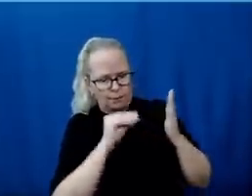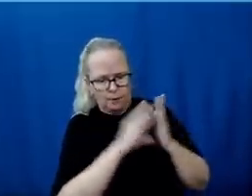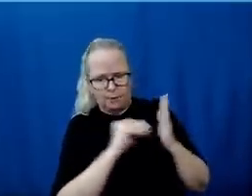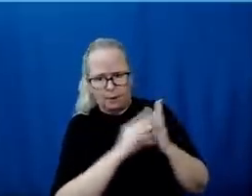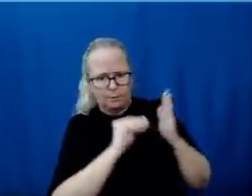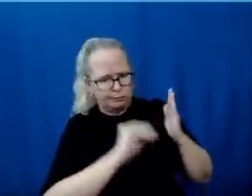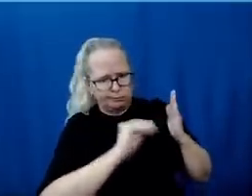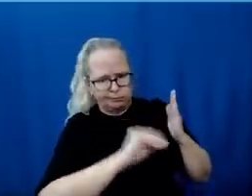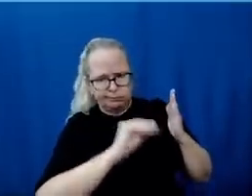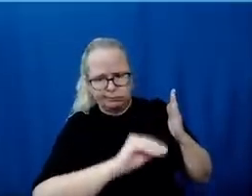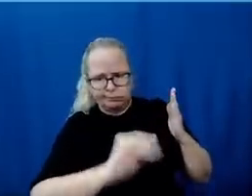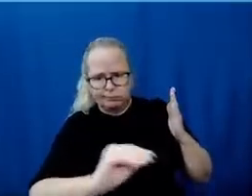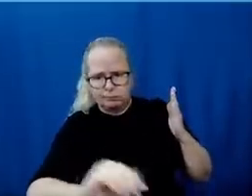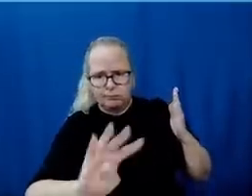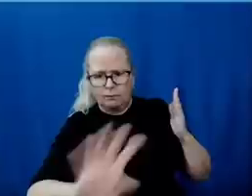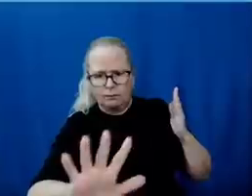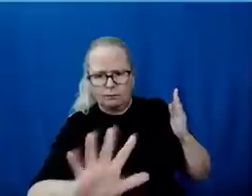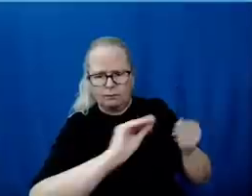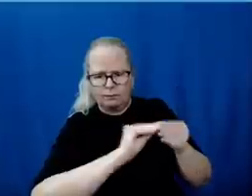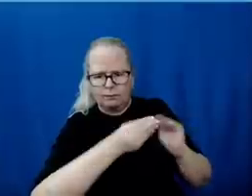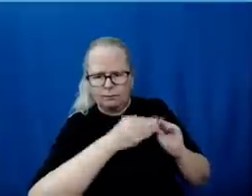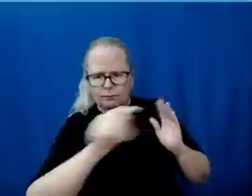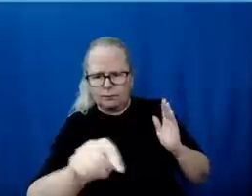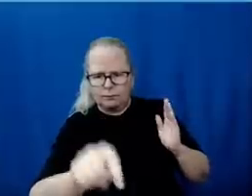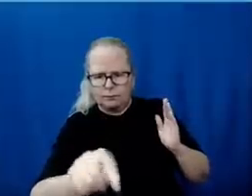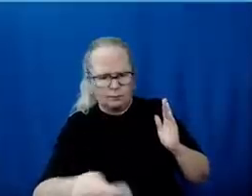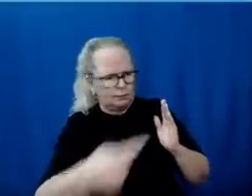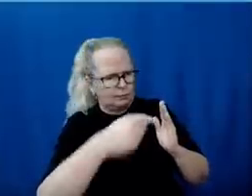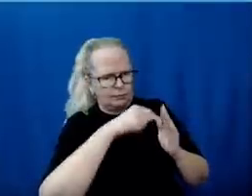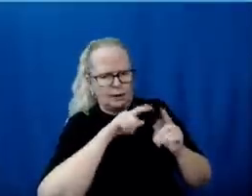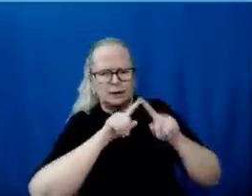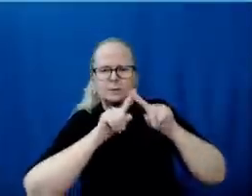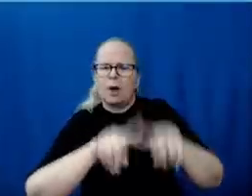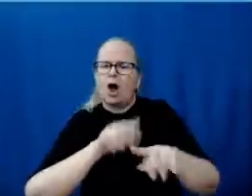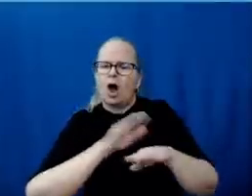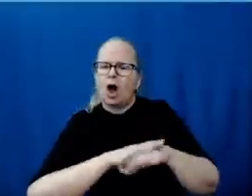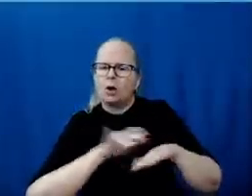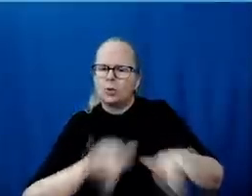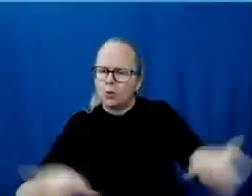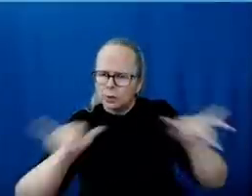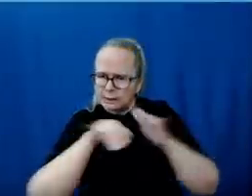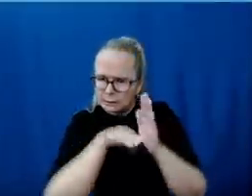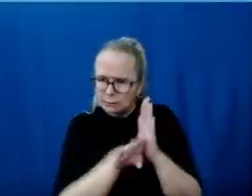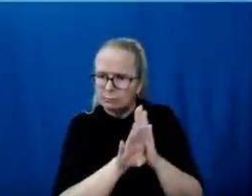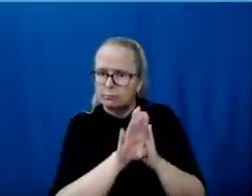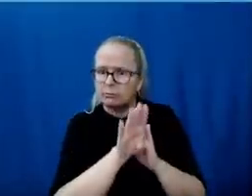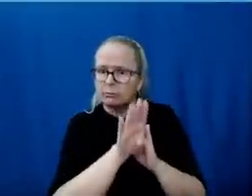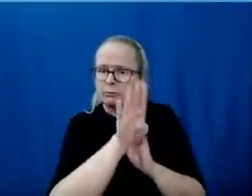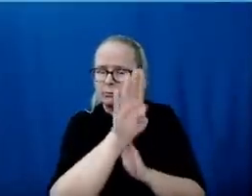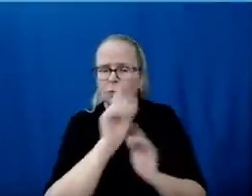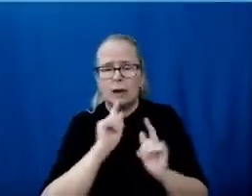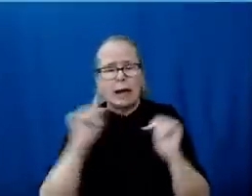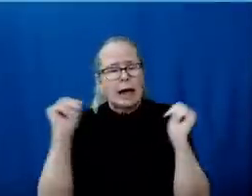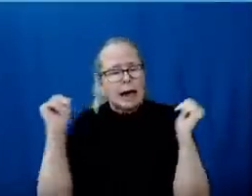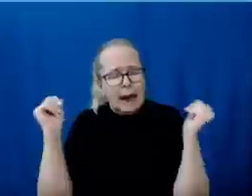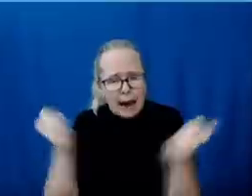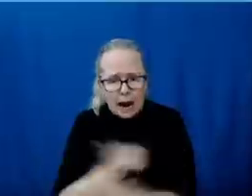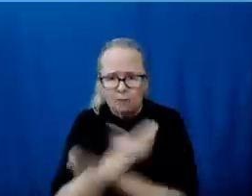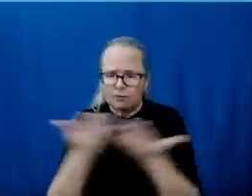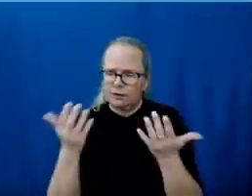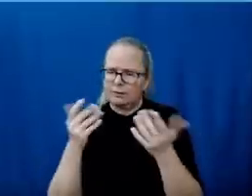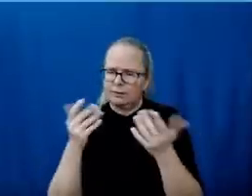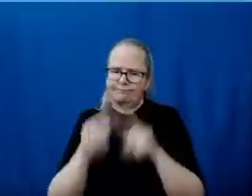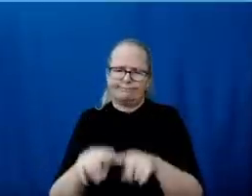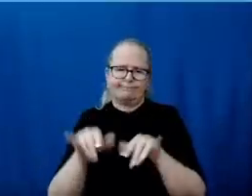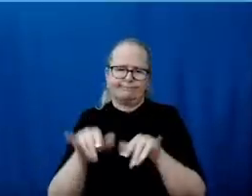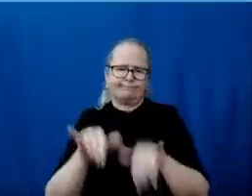45 cycles, what's the number, Michael? I don't know. It's a again, lot. It's all based on the standard curve that you develop. Yeah, but it's right, so